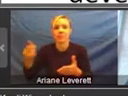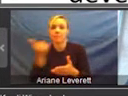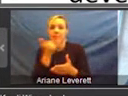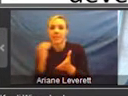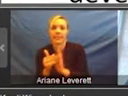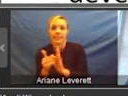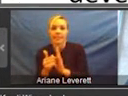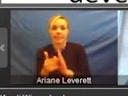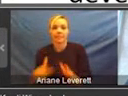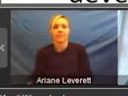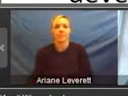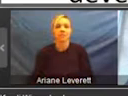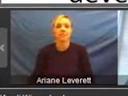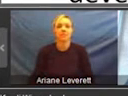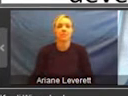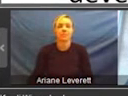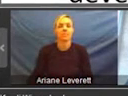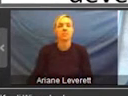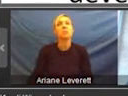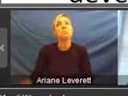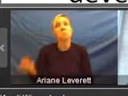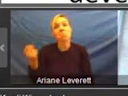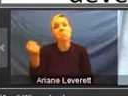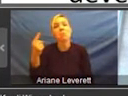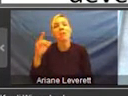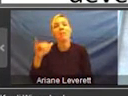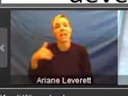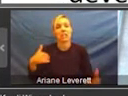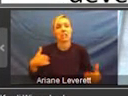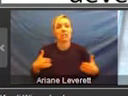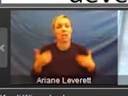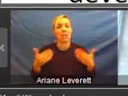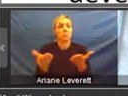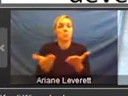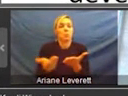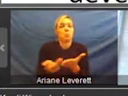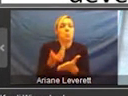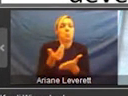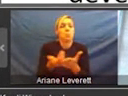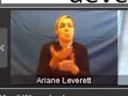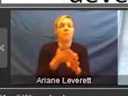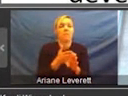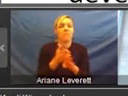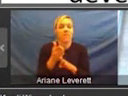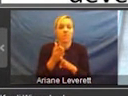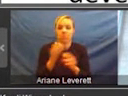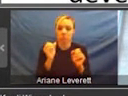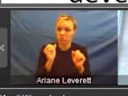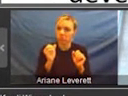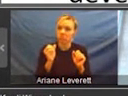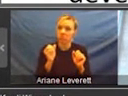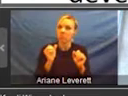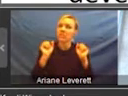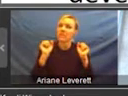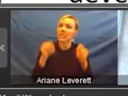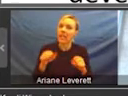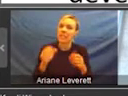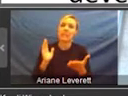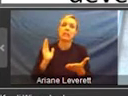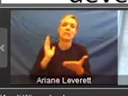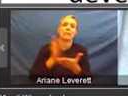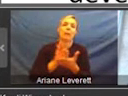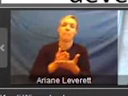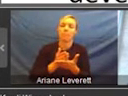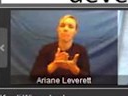believe that a very young field like ICT for inclusive education can prevent if the field looks at those frameworks